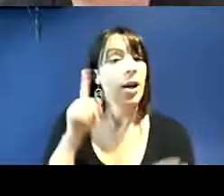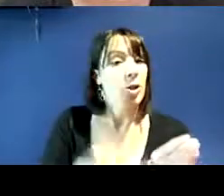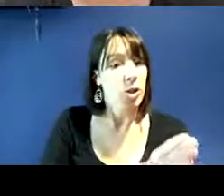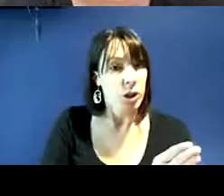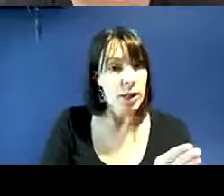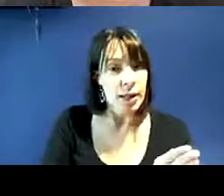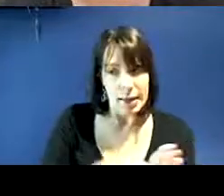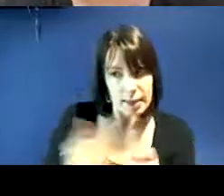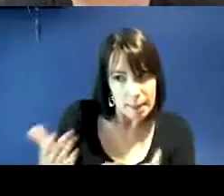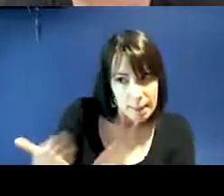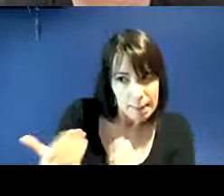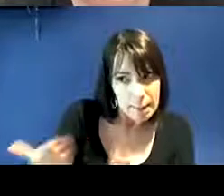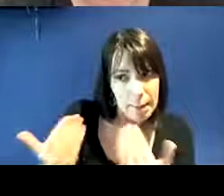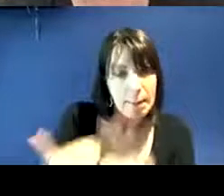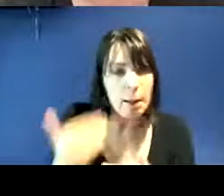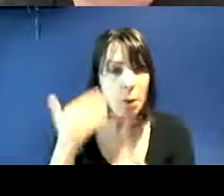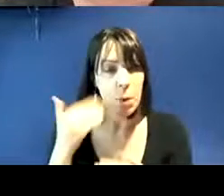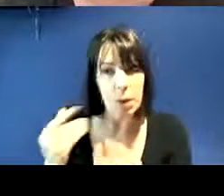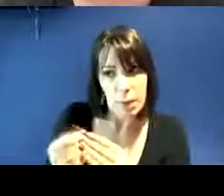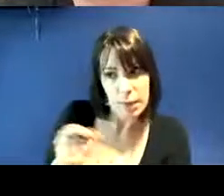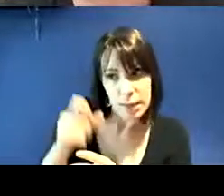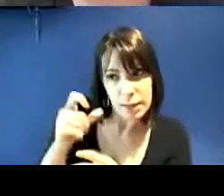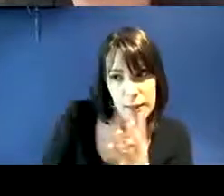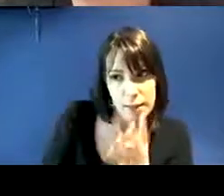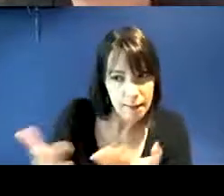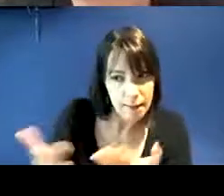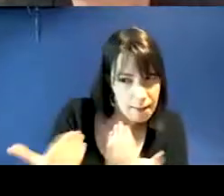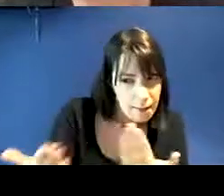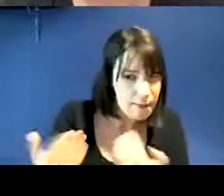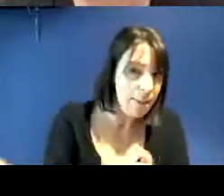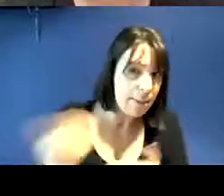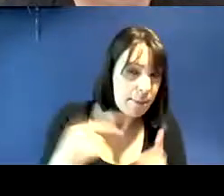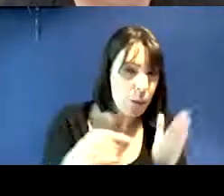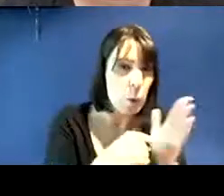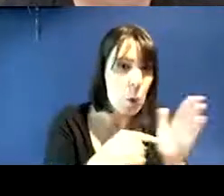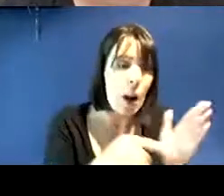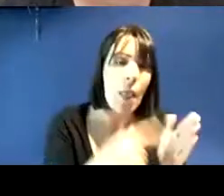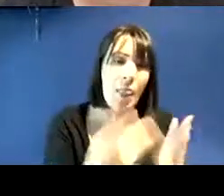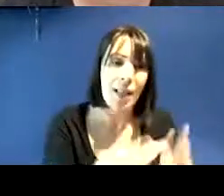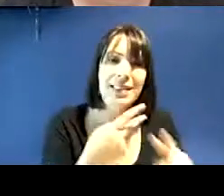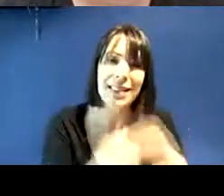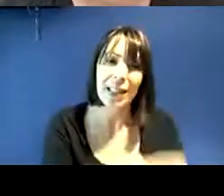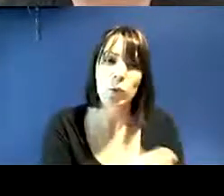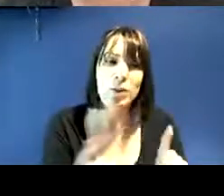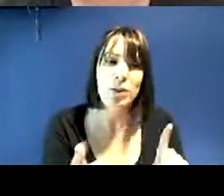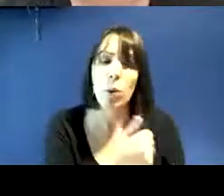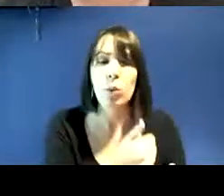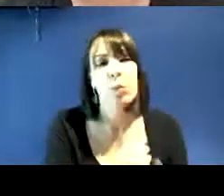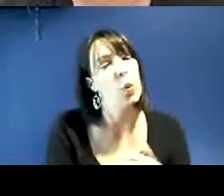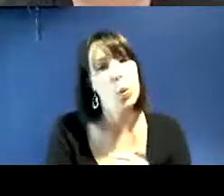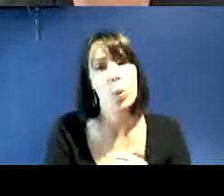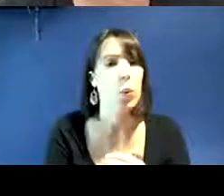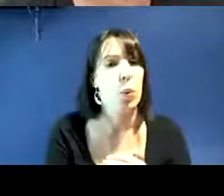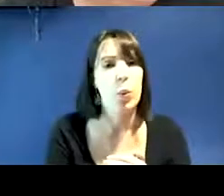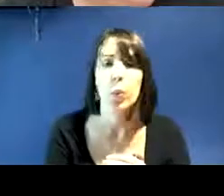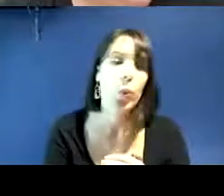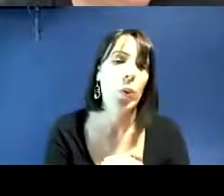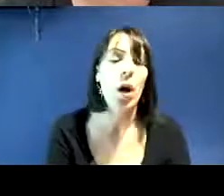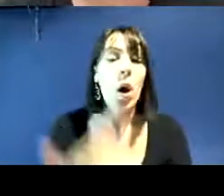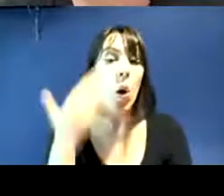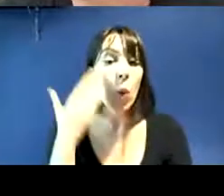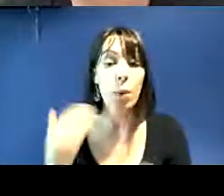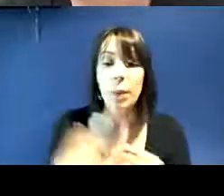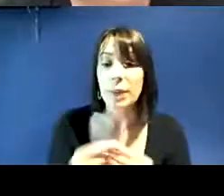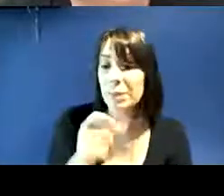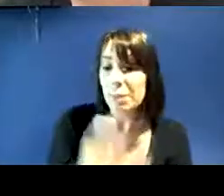public toilet block before sexually assaulting her. Women with disabilities are experiencing violence from paid carers,